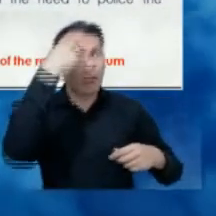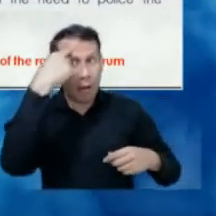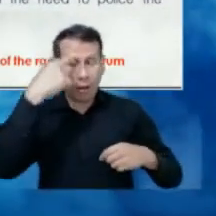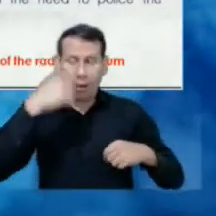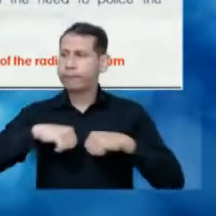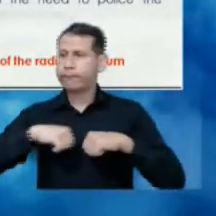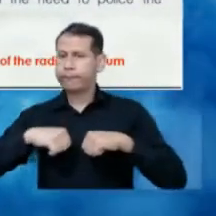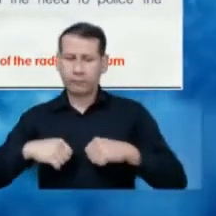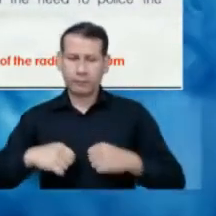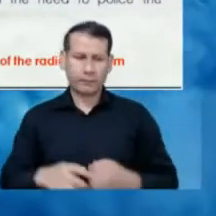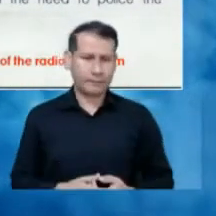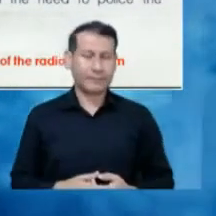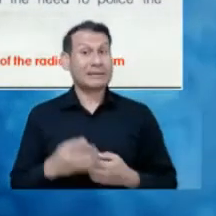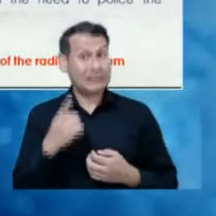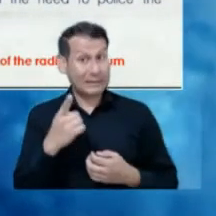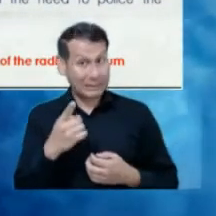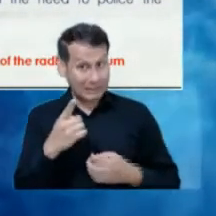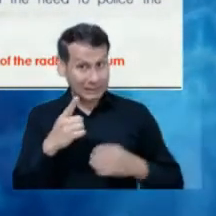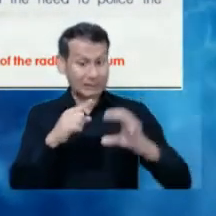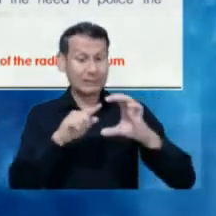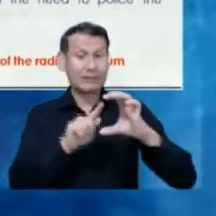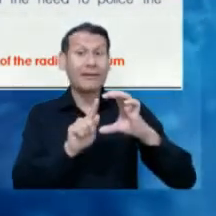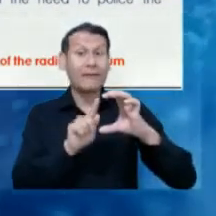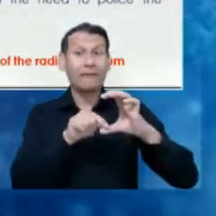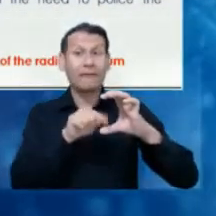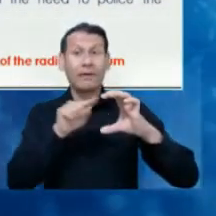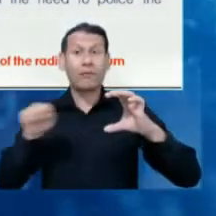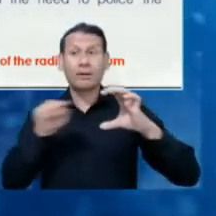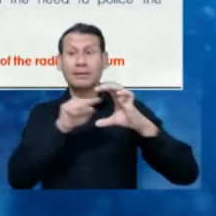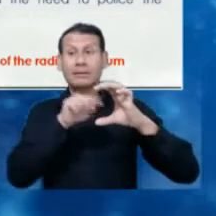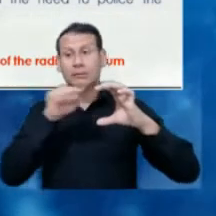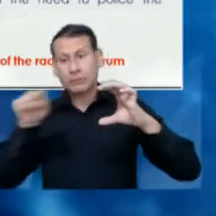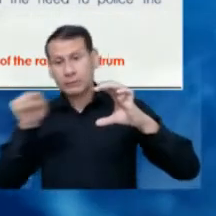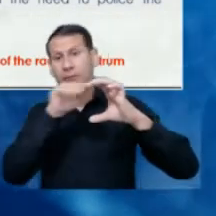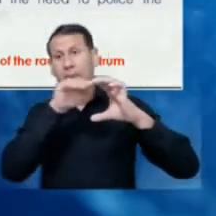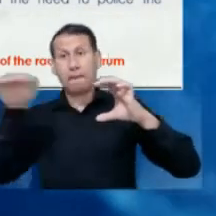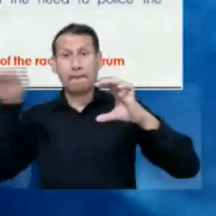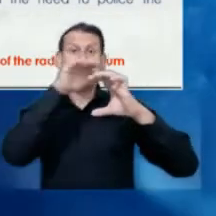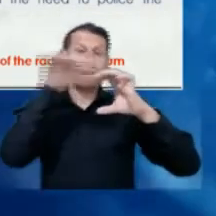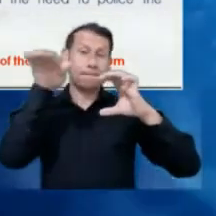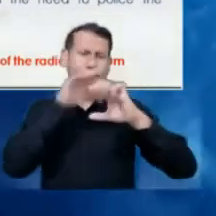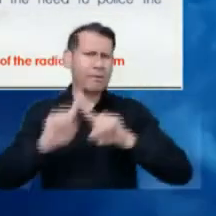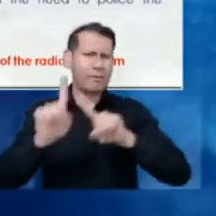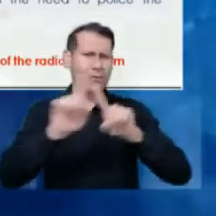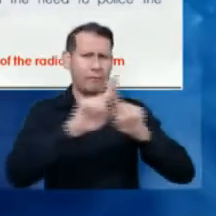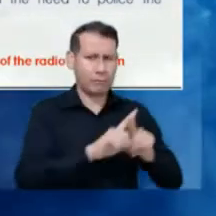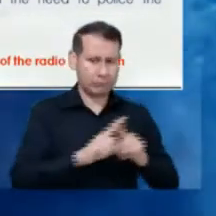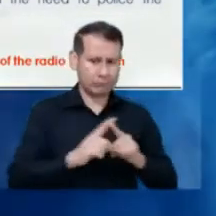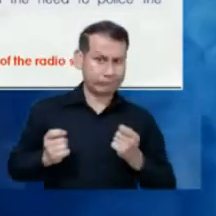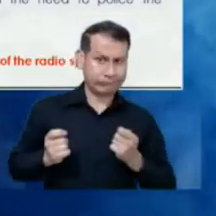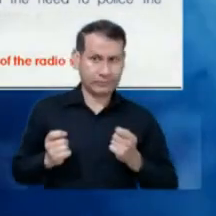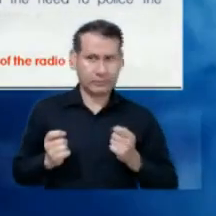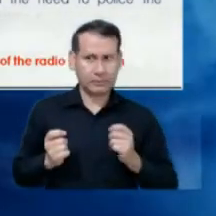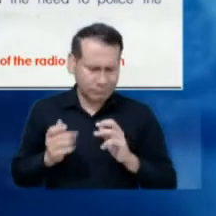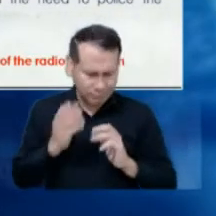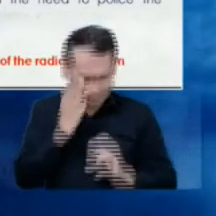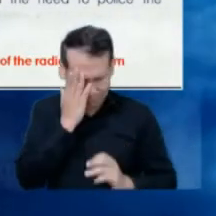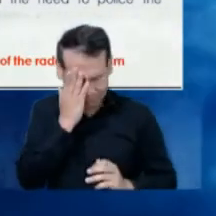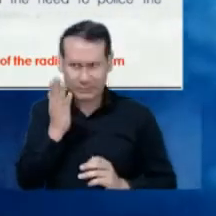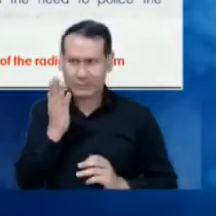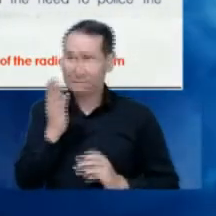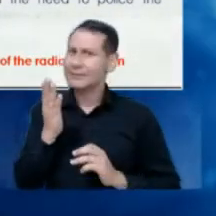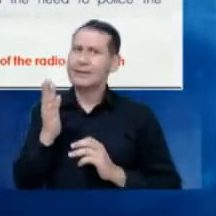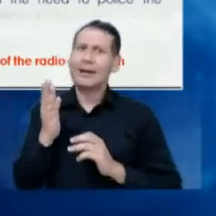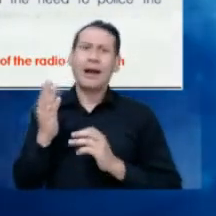everybody, because it is a policing of the spectrum is really part of the security, digital security, but also security for all